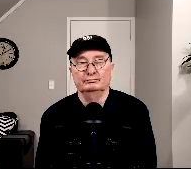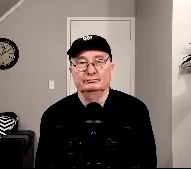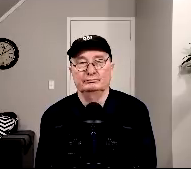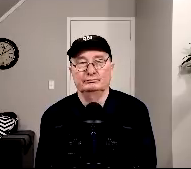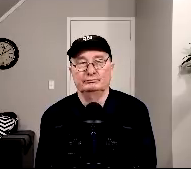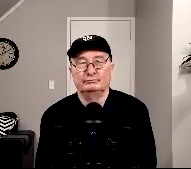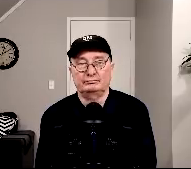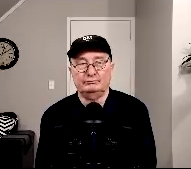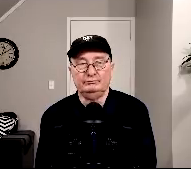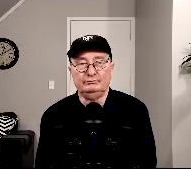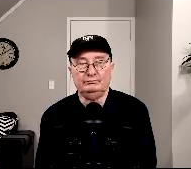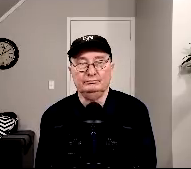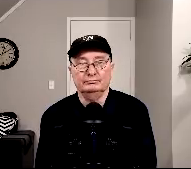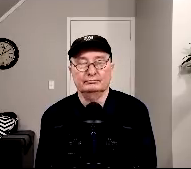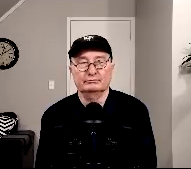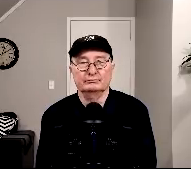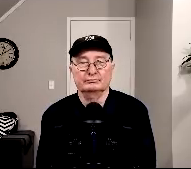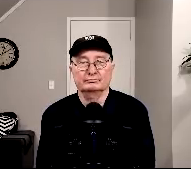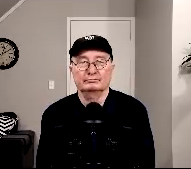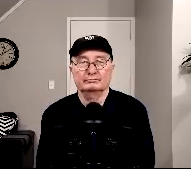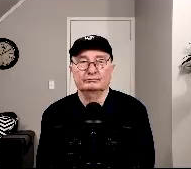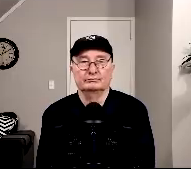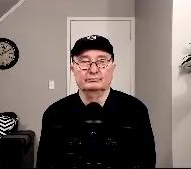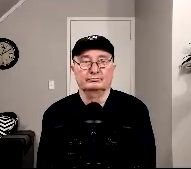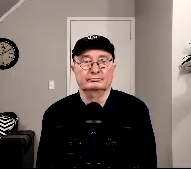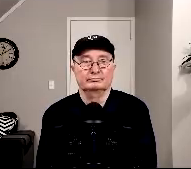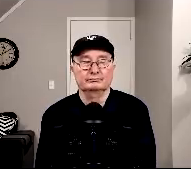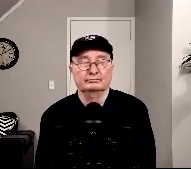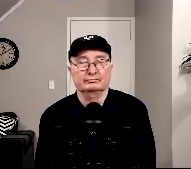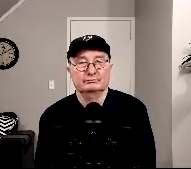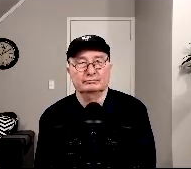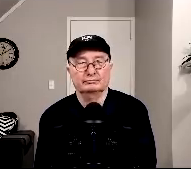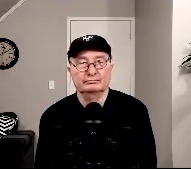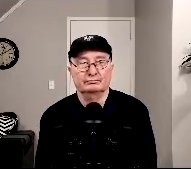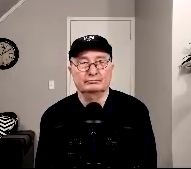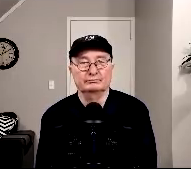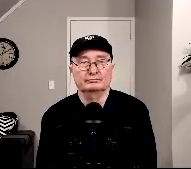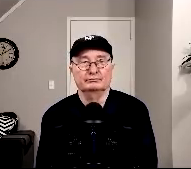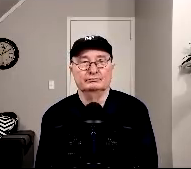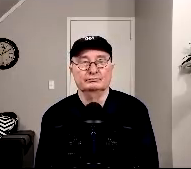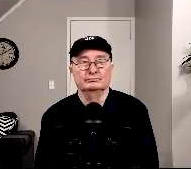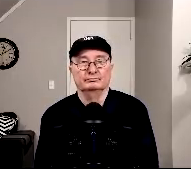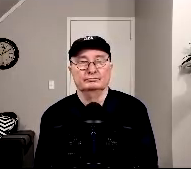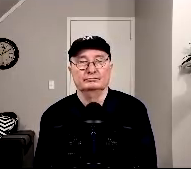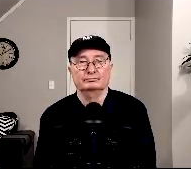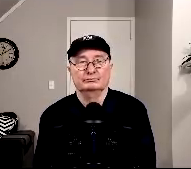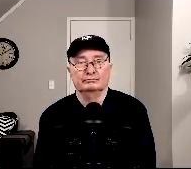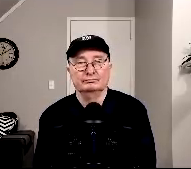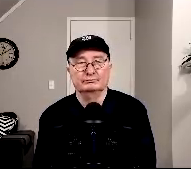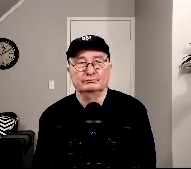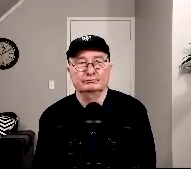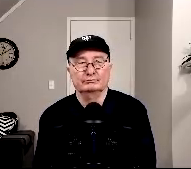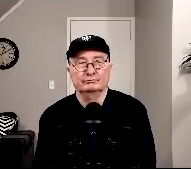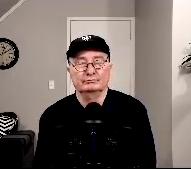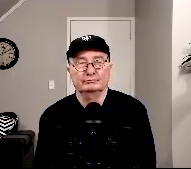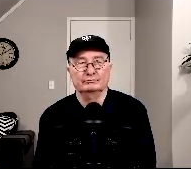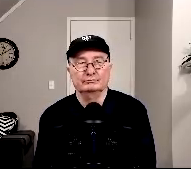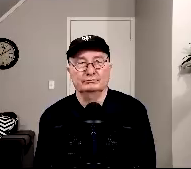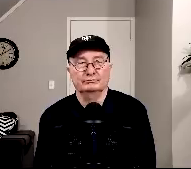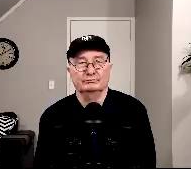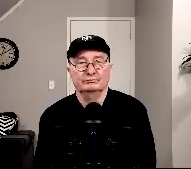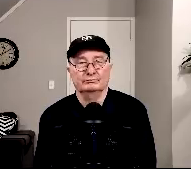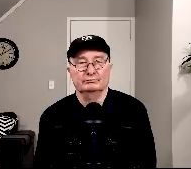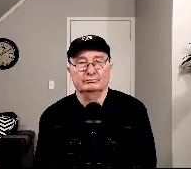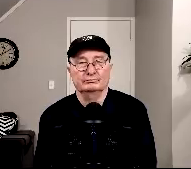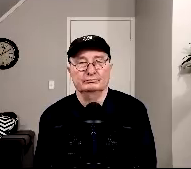8,000 people out of prison during a period of time like that, or not go crazy over the new bail law that he and Cuomo put into